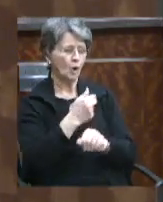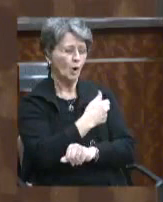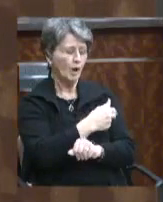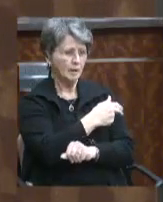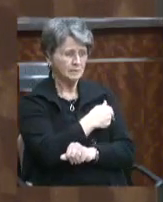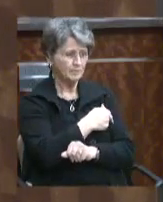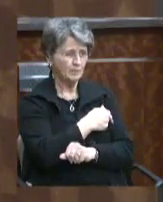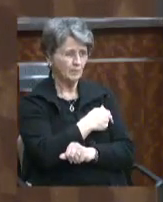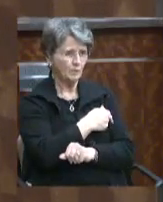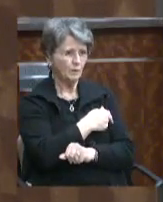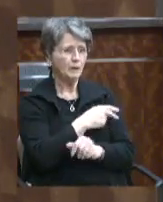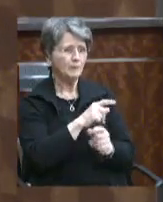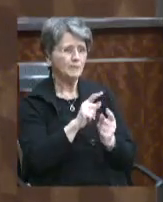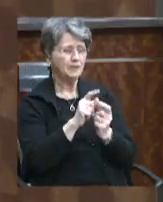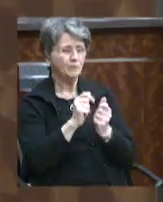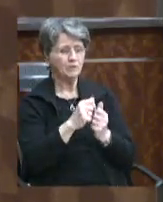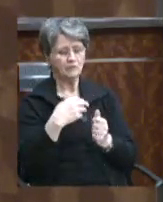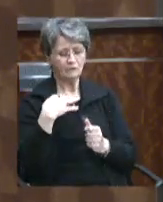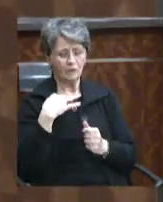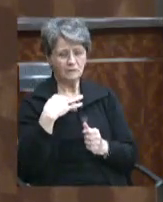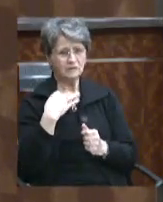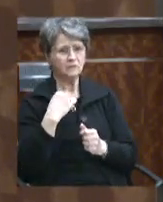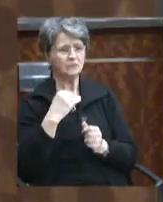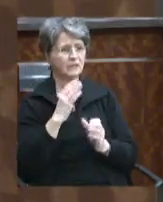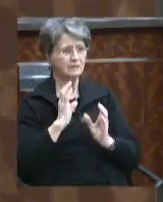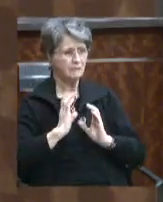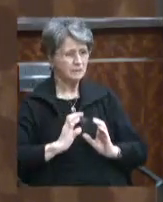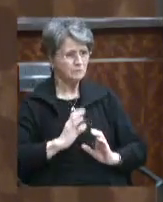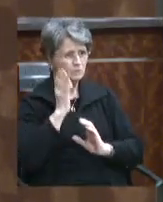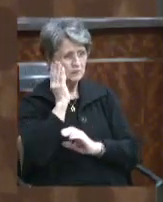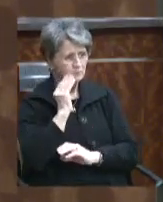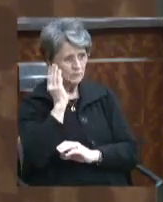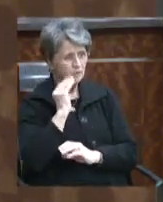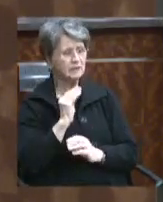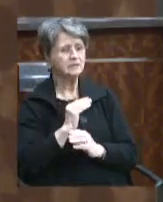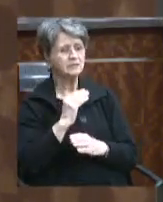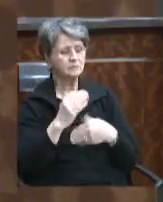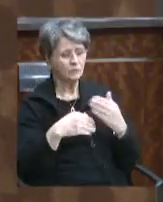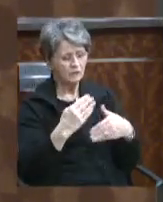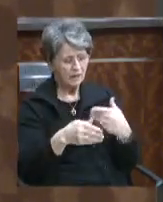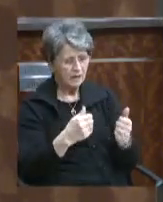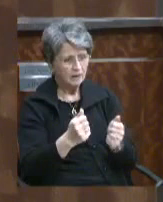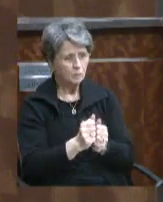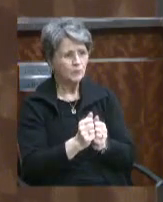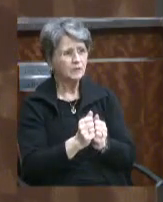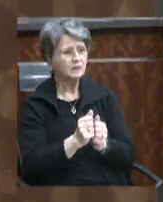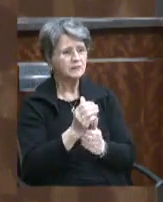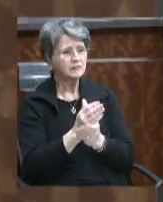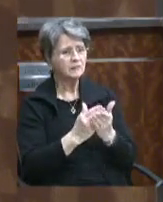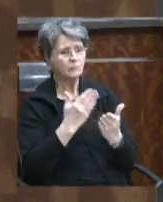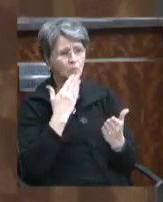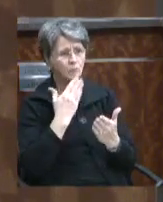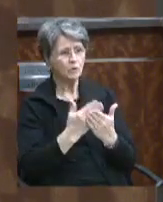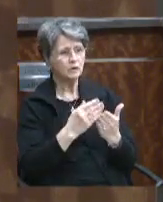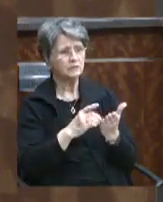Foundations, Volunteers, and Customer Experience. Moving ahead with some good